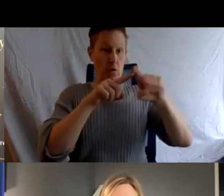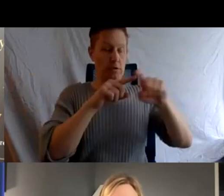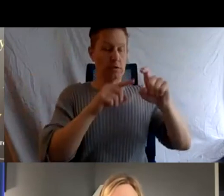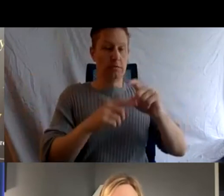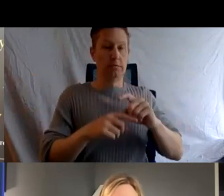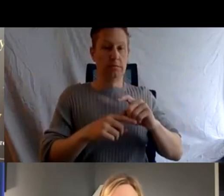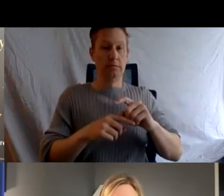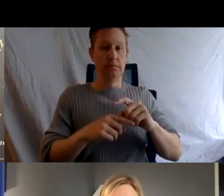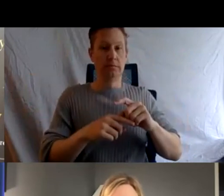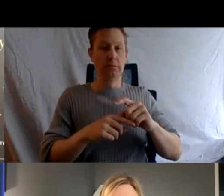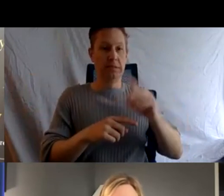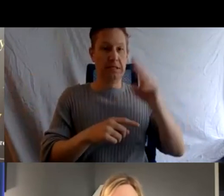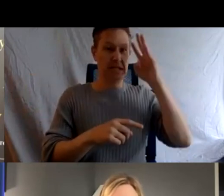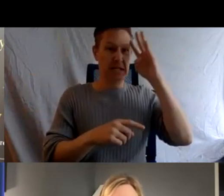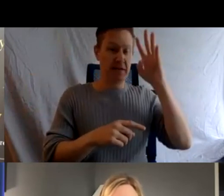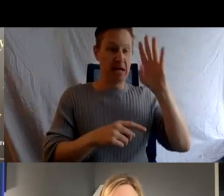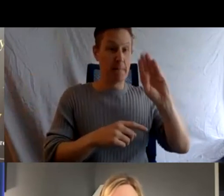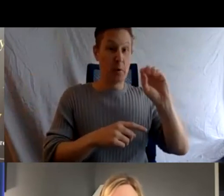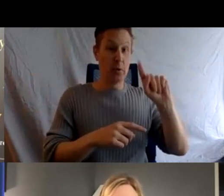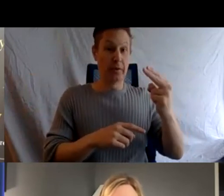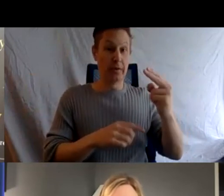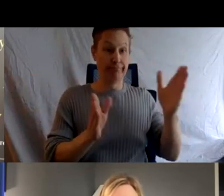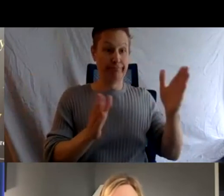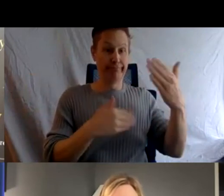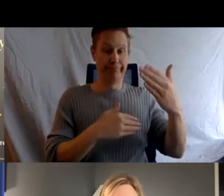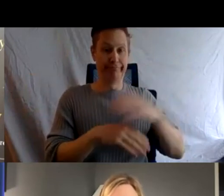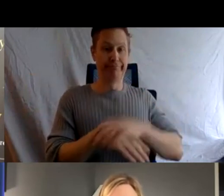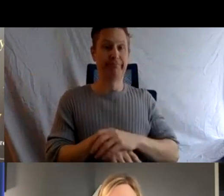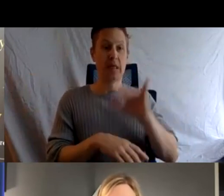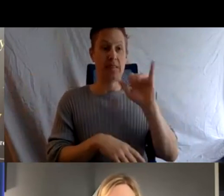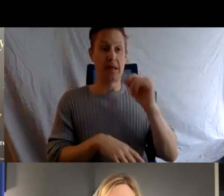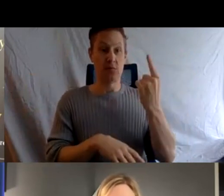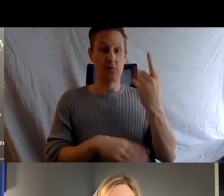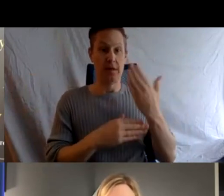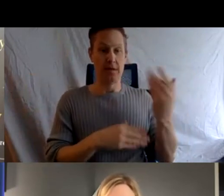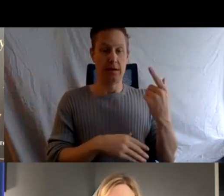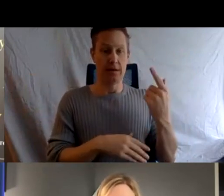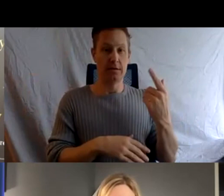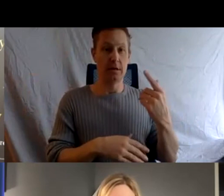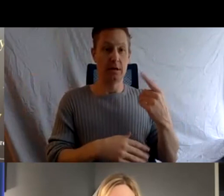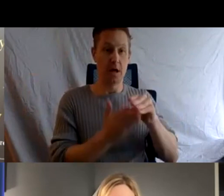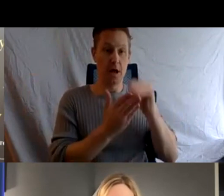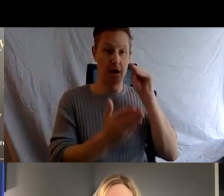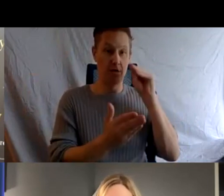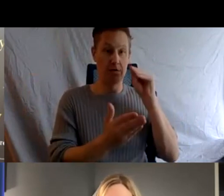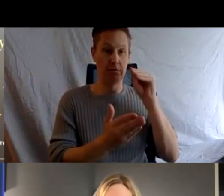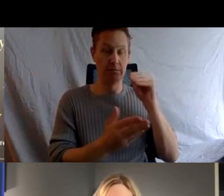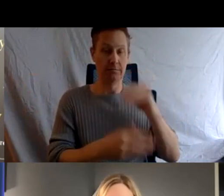makeshift booth. So that is one thing that I definitely learned.